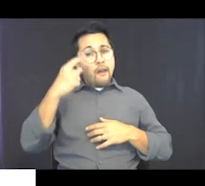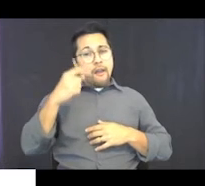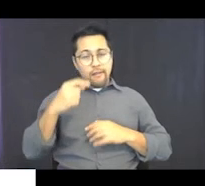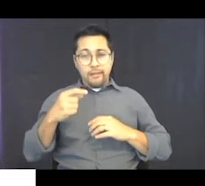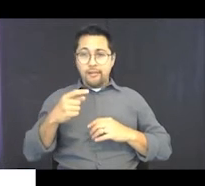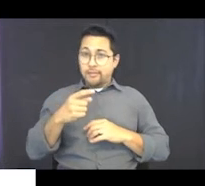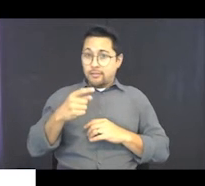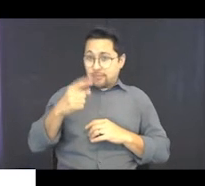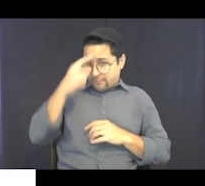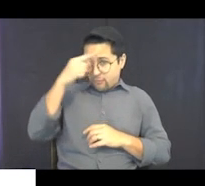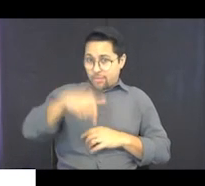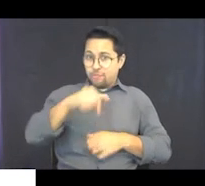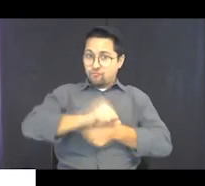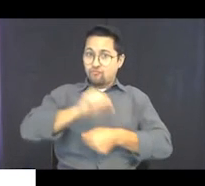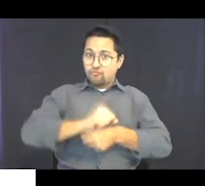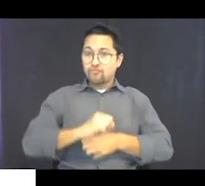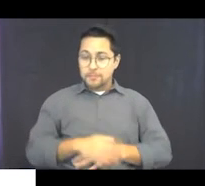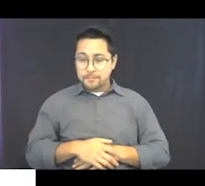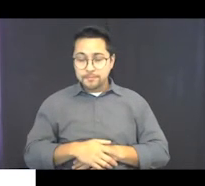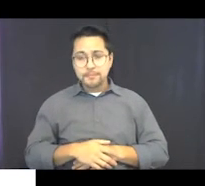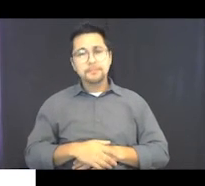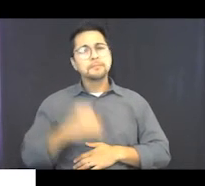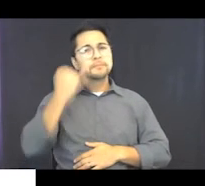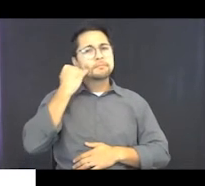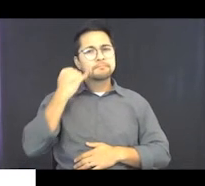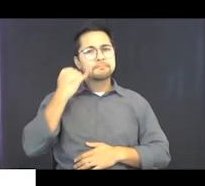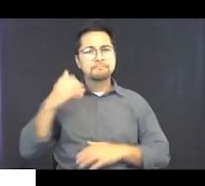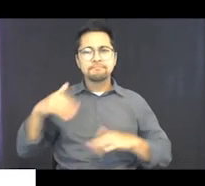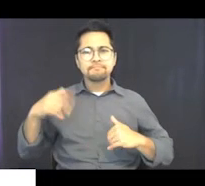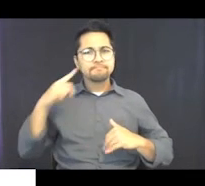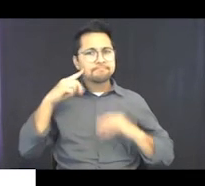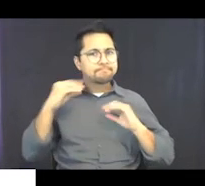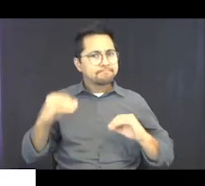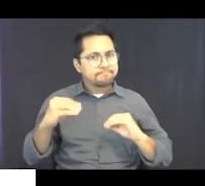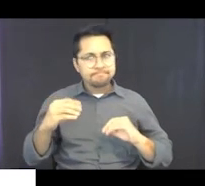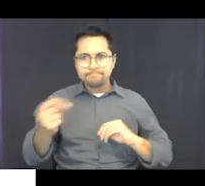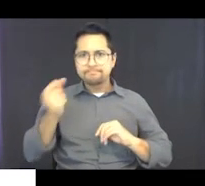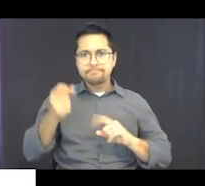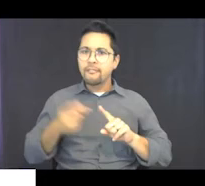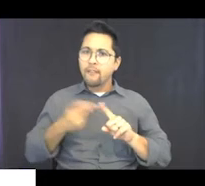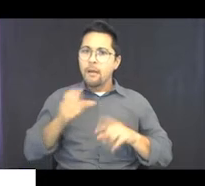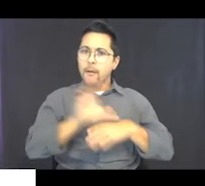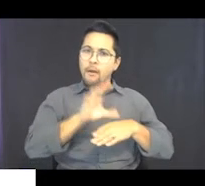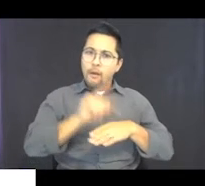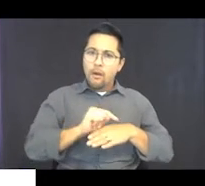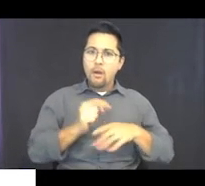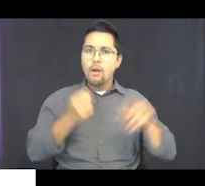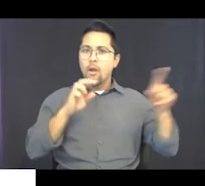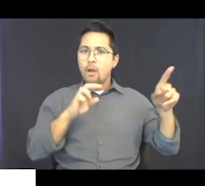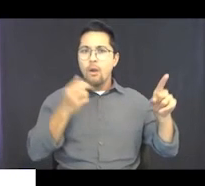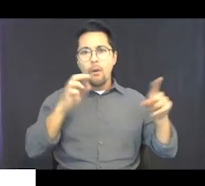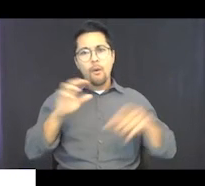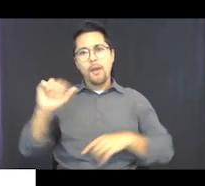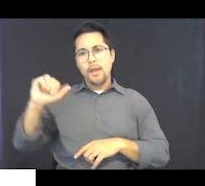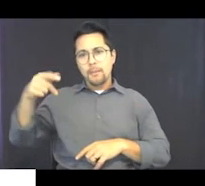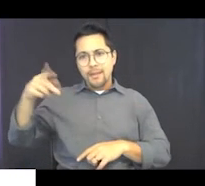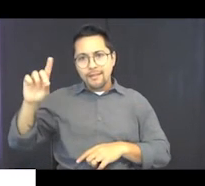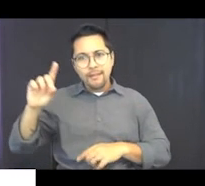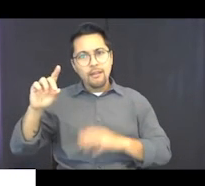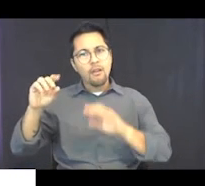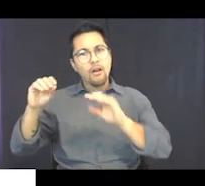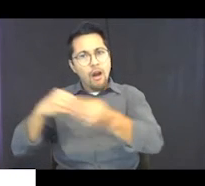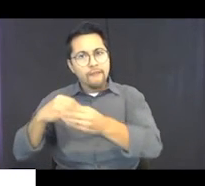done. If you don't hear back immediately from your consultant or your local APD office or state